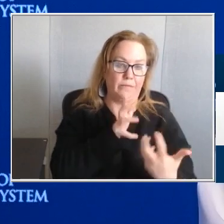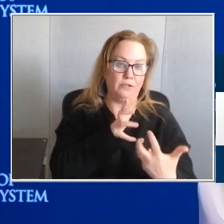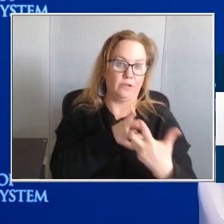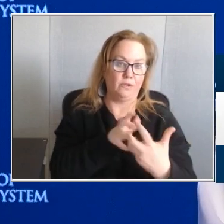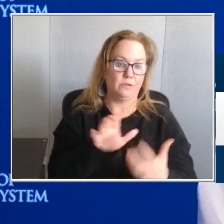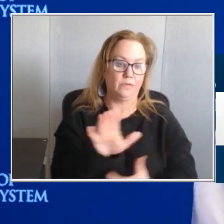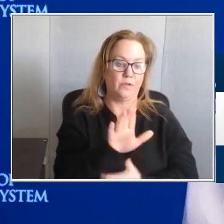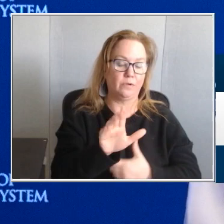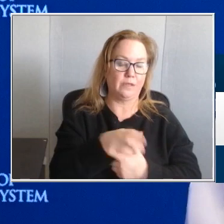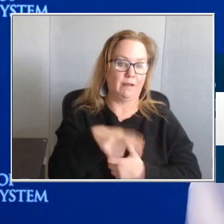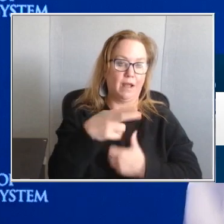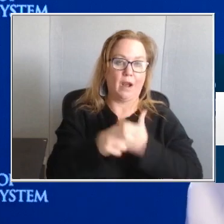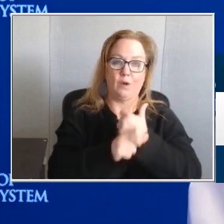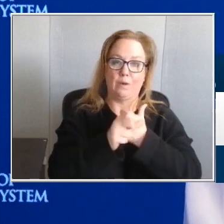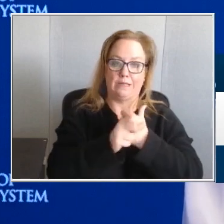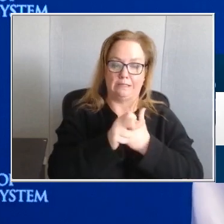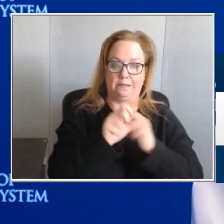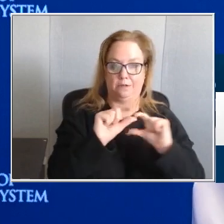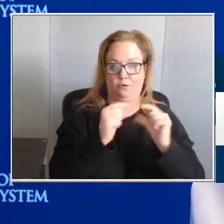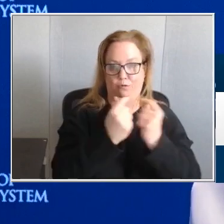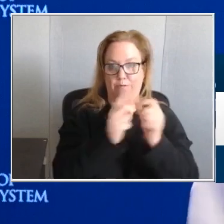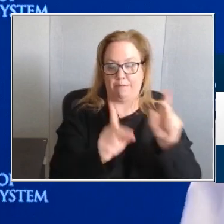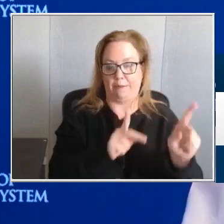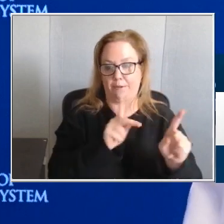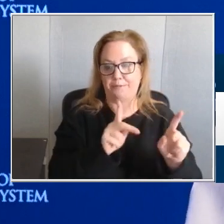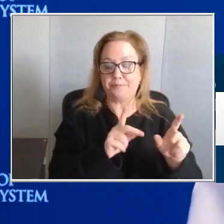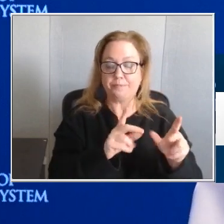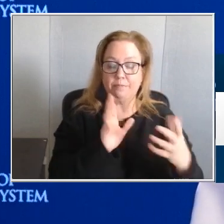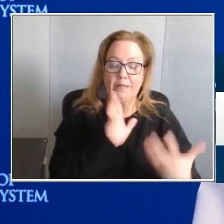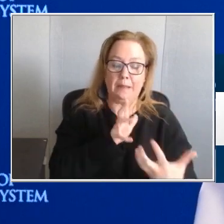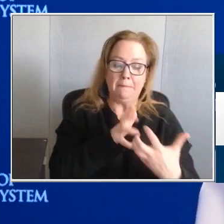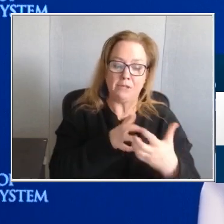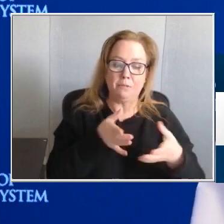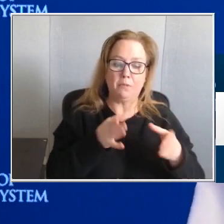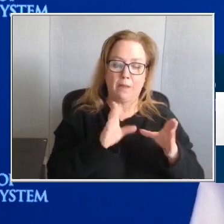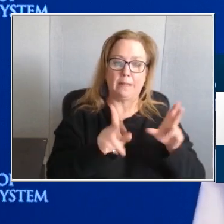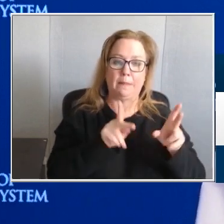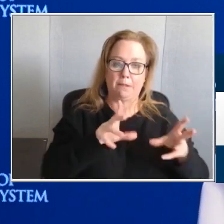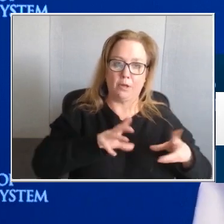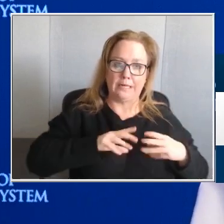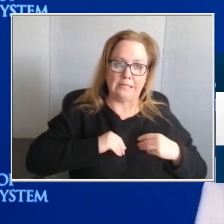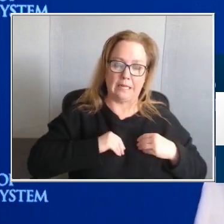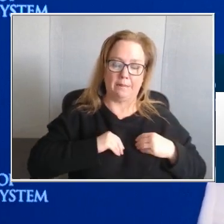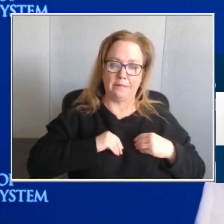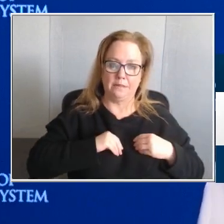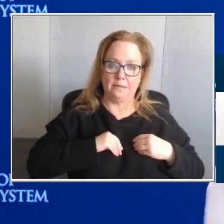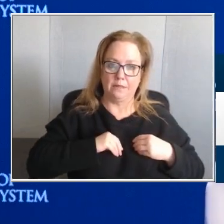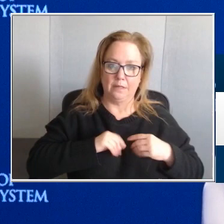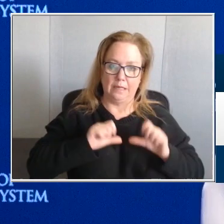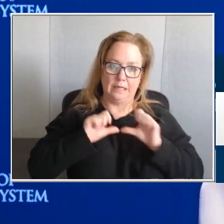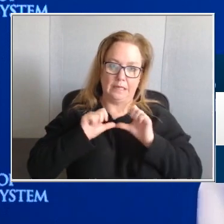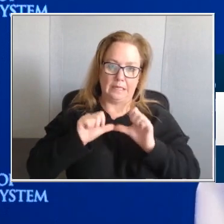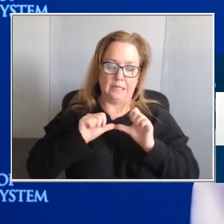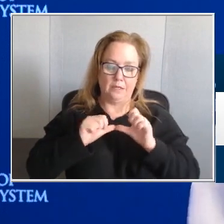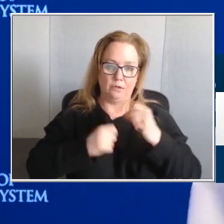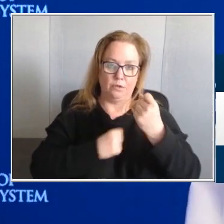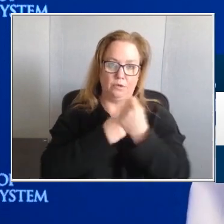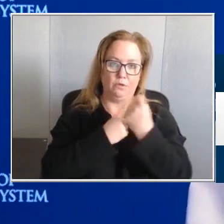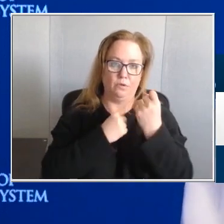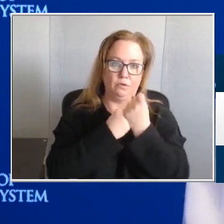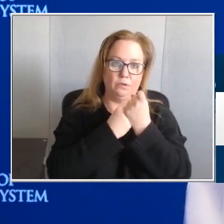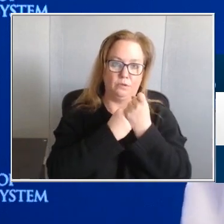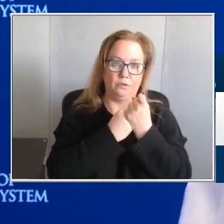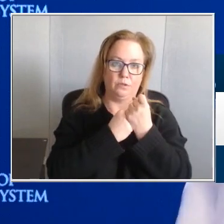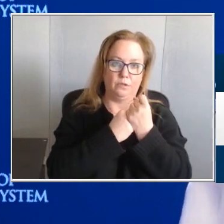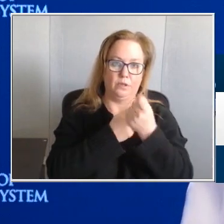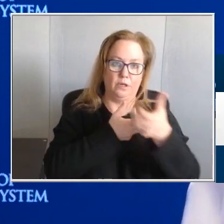at-risk populations and tailoring them in a way that people can accept them, and of course continuing to endorse and instill